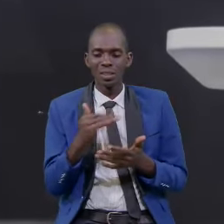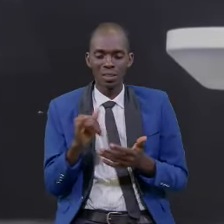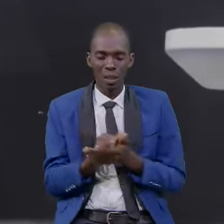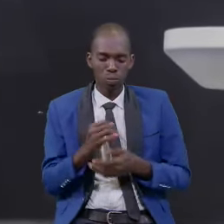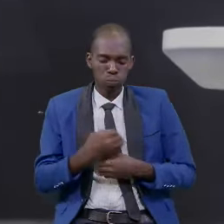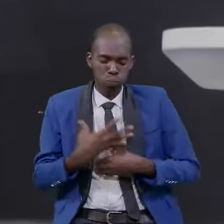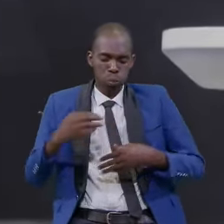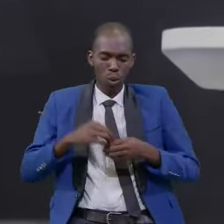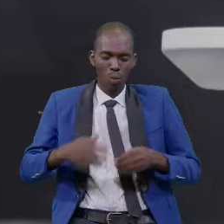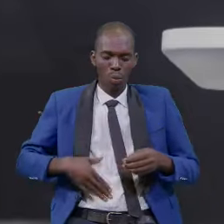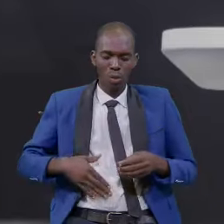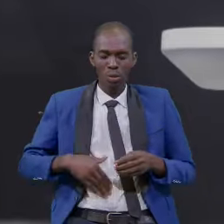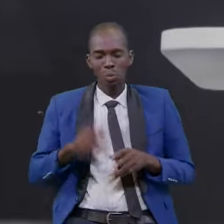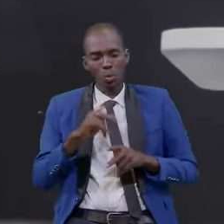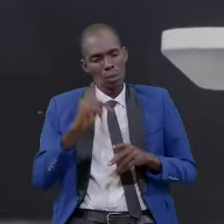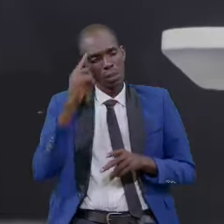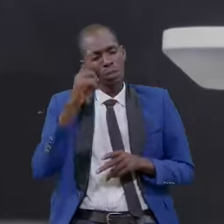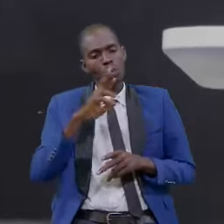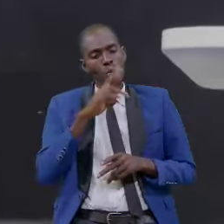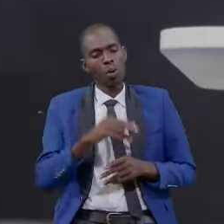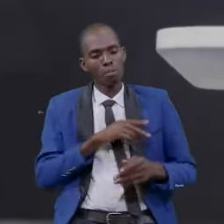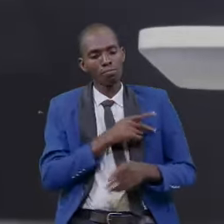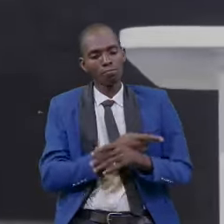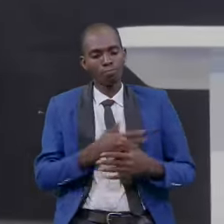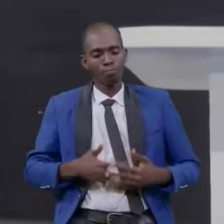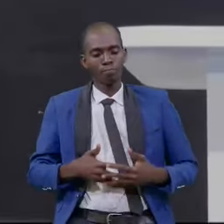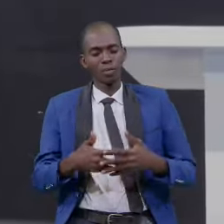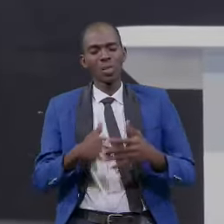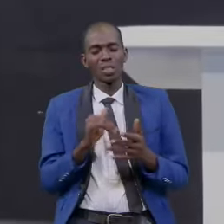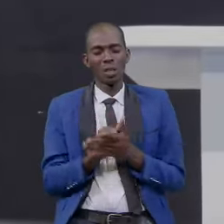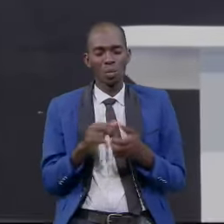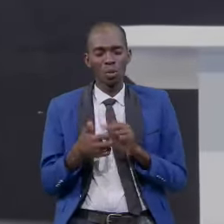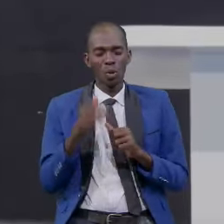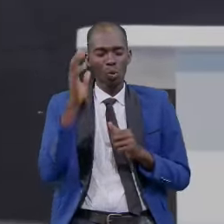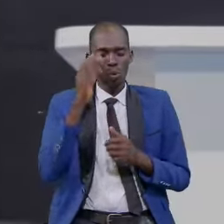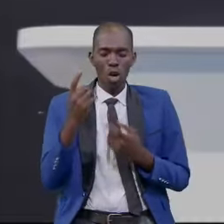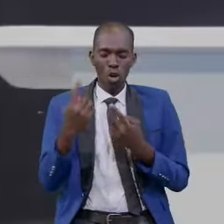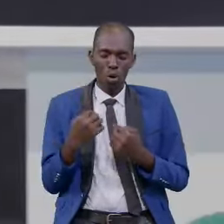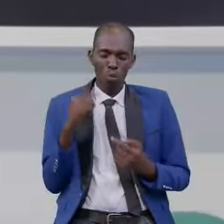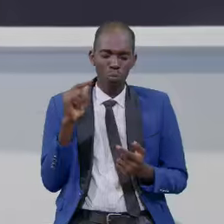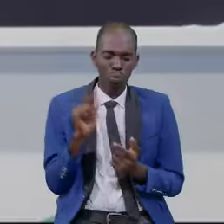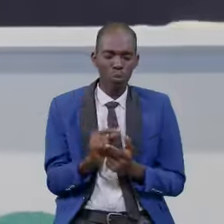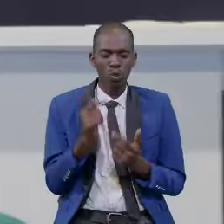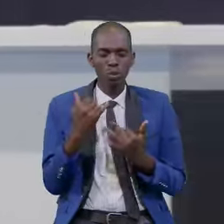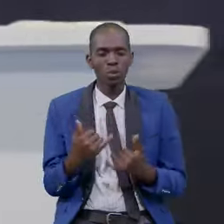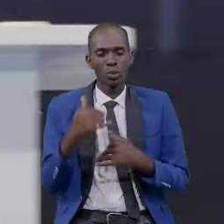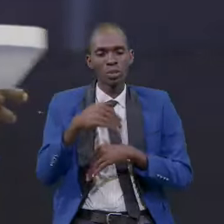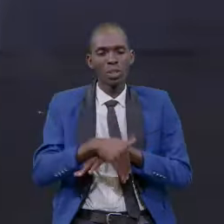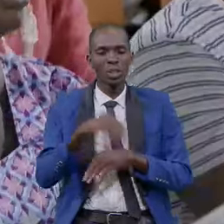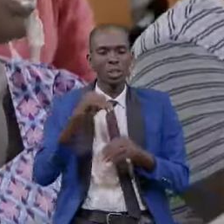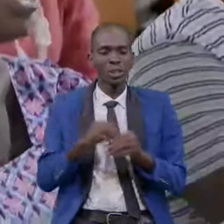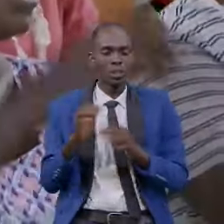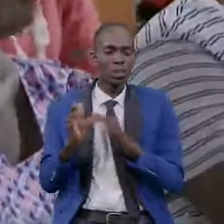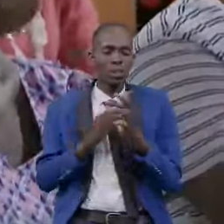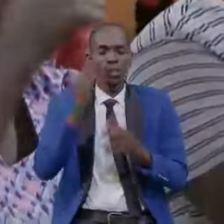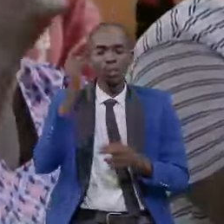tonight. Elephantiasis in the legs, that thing will come down tonight in Jesus'